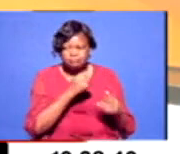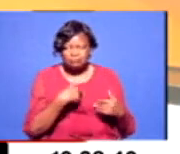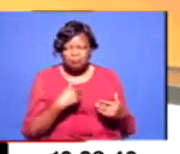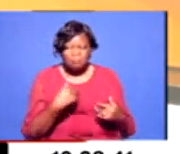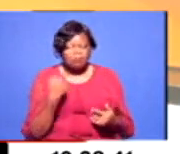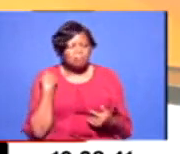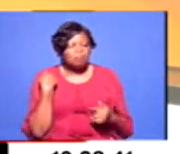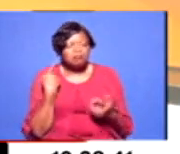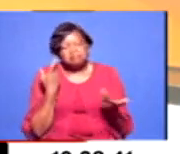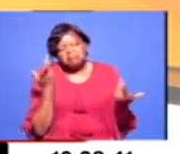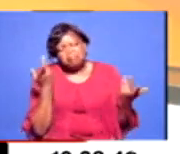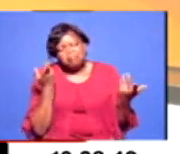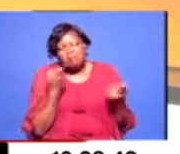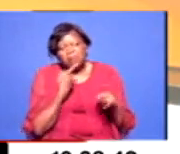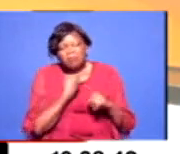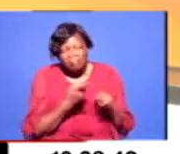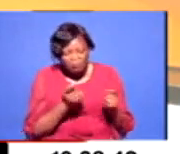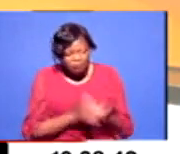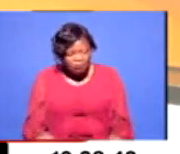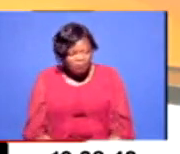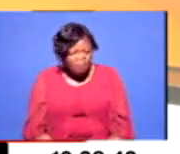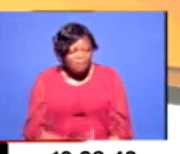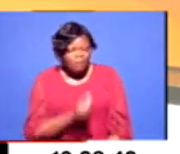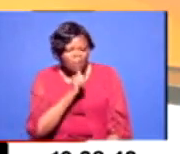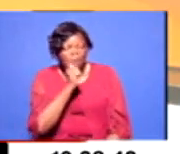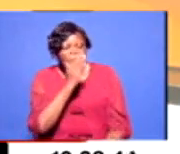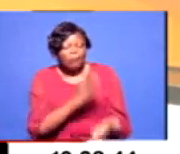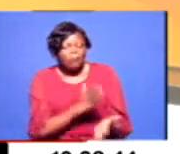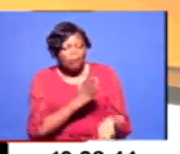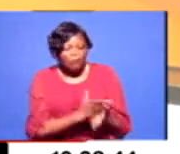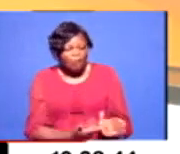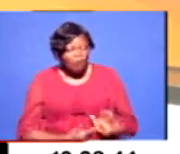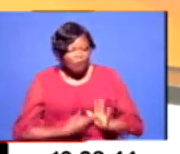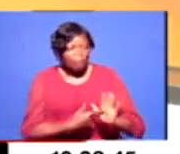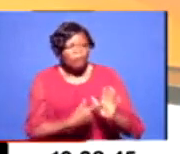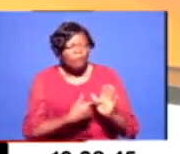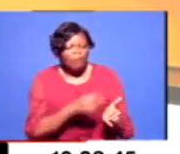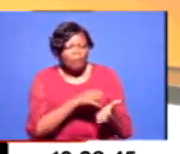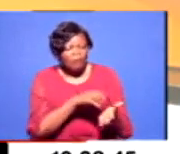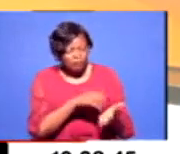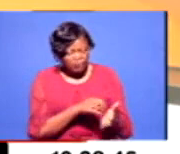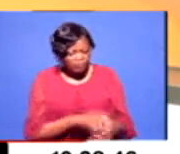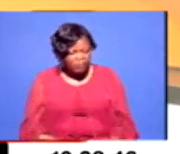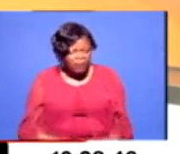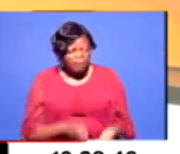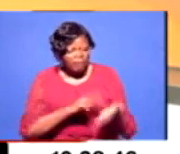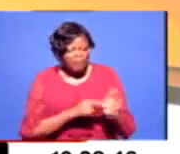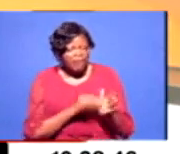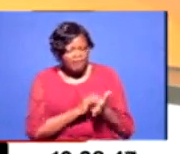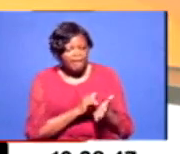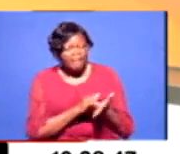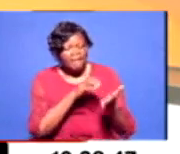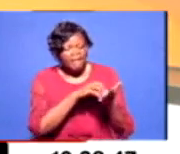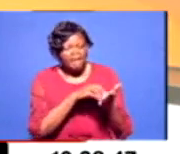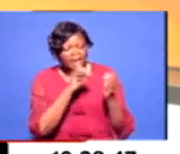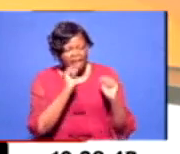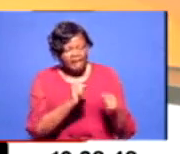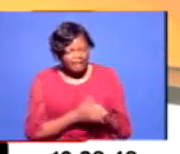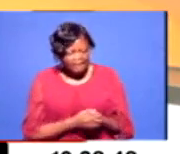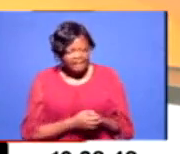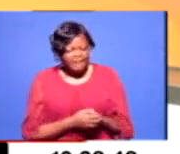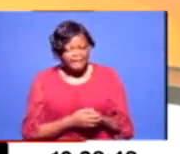statistics, yes, but it's not the true reflection of the situation on the ground. Meaning, the situation could be a little bit